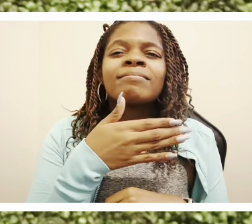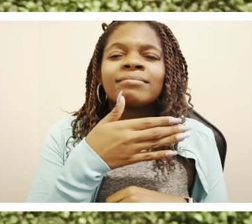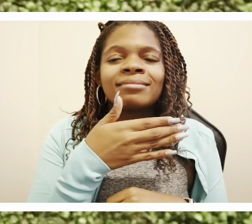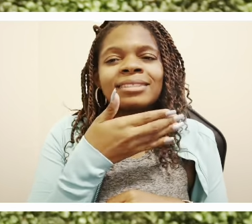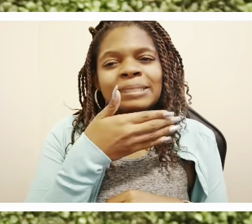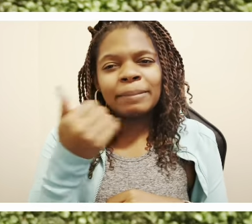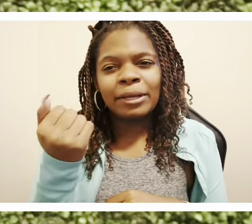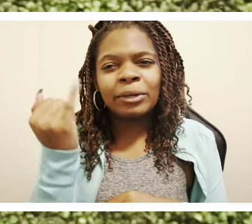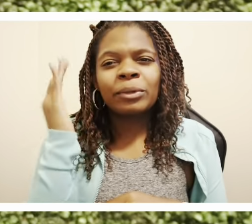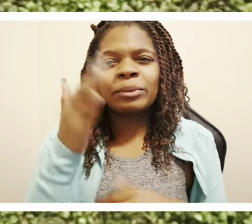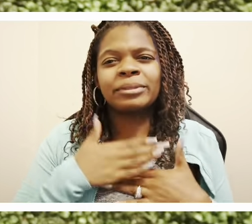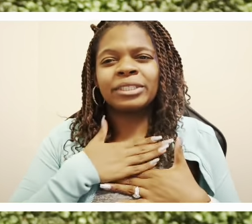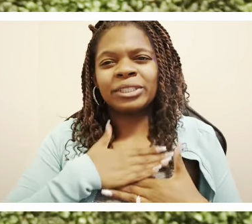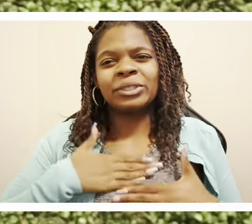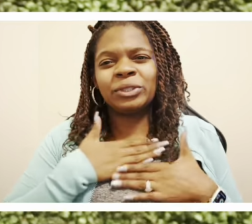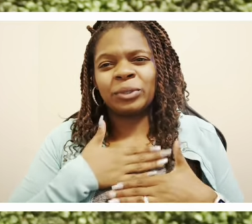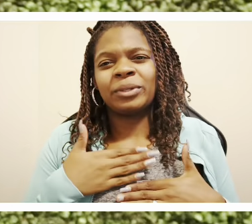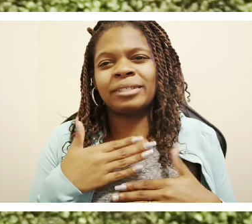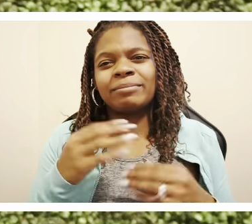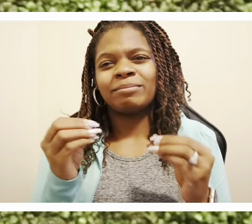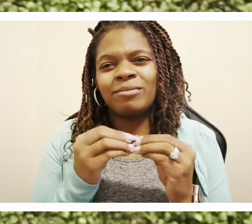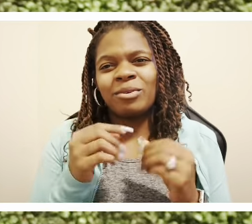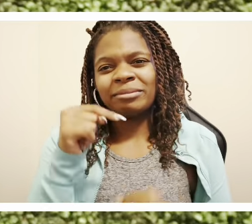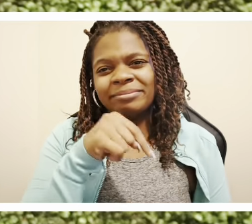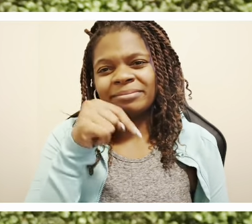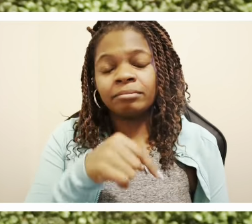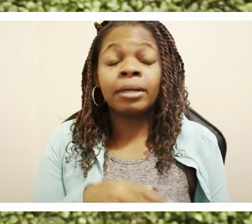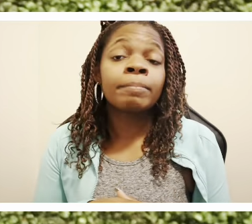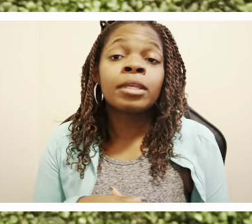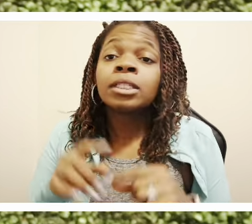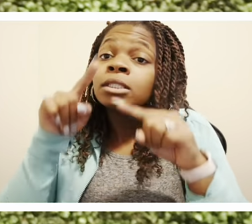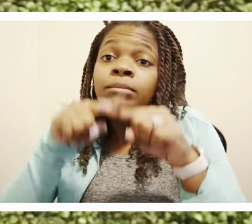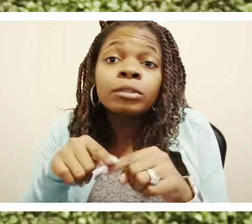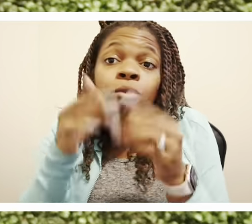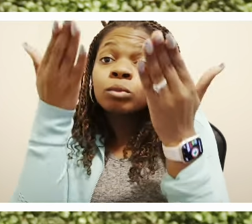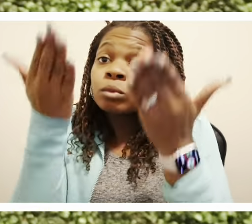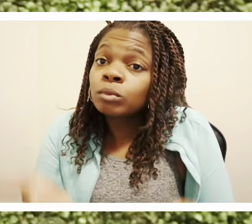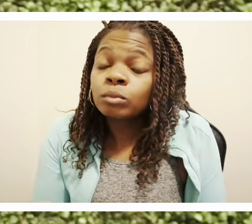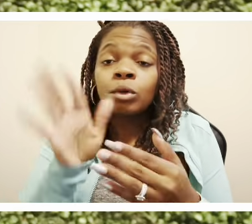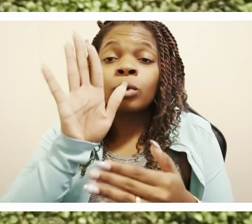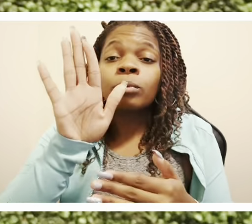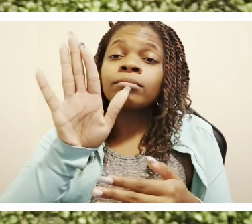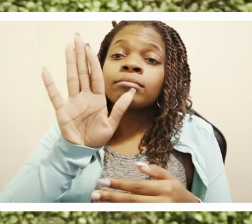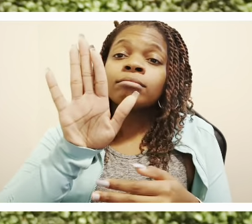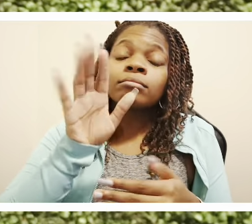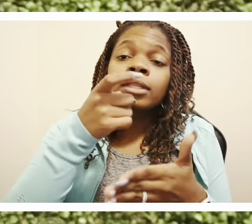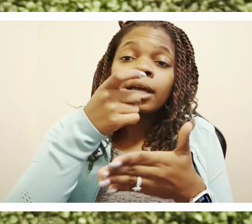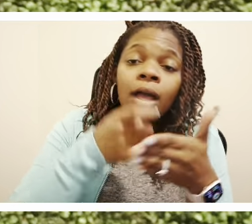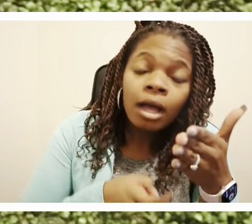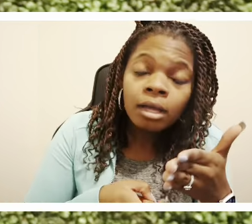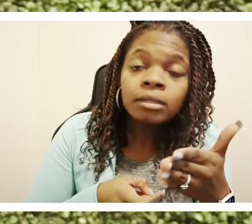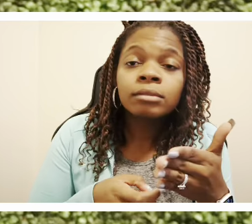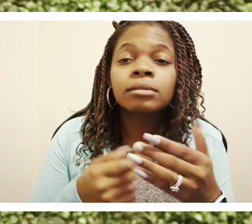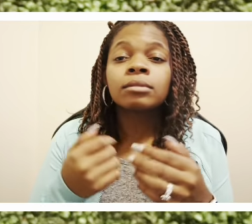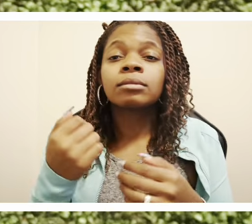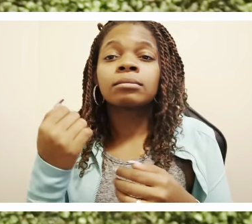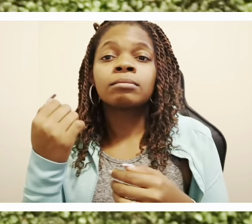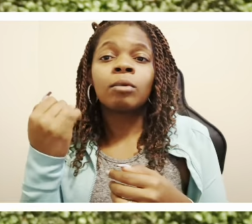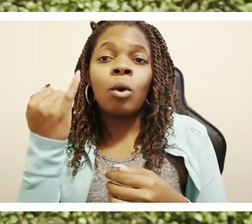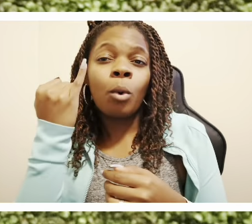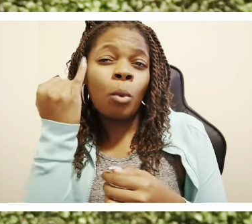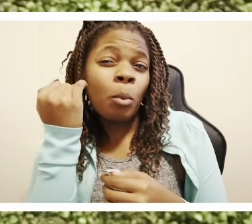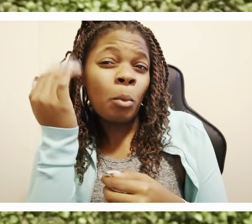Watch versus the Fitbit. But it all boils down to what's your price range, what are you getting it for.